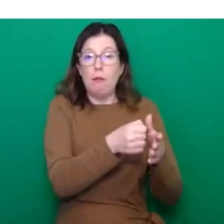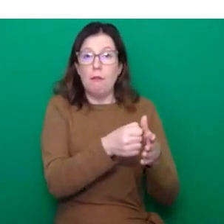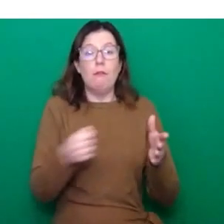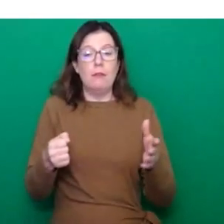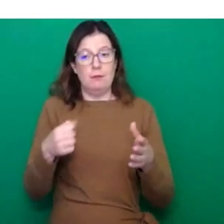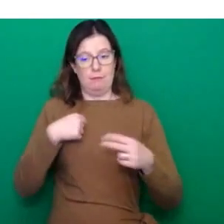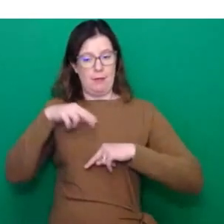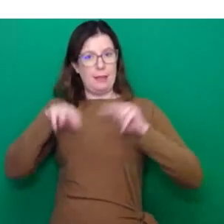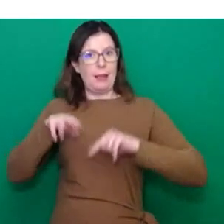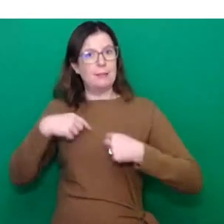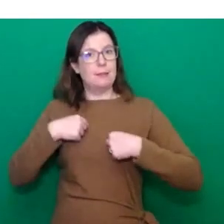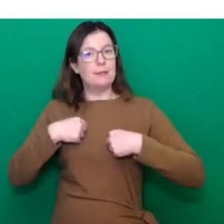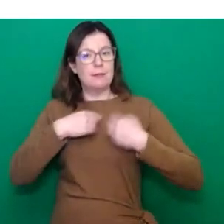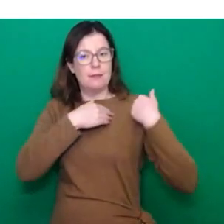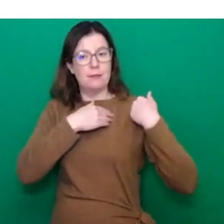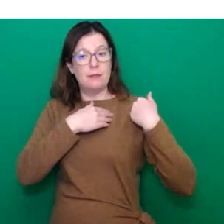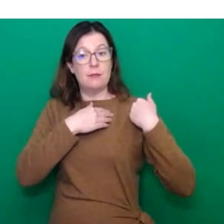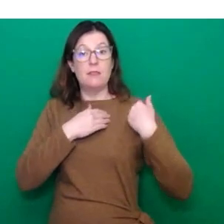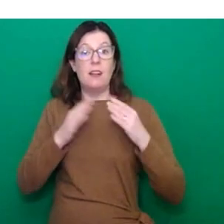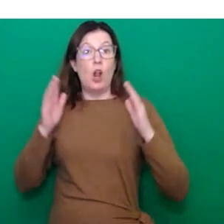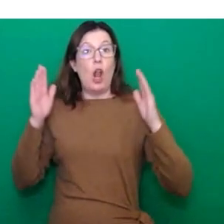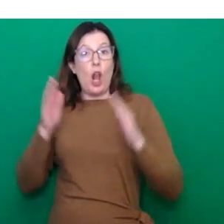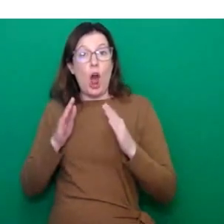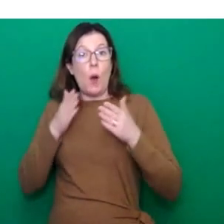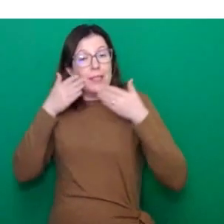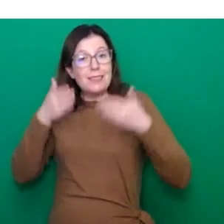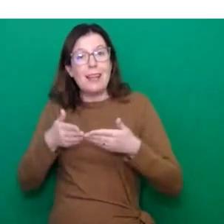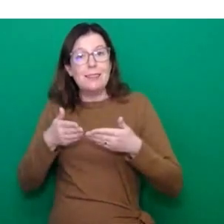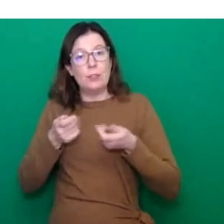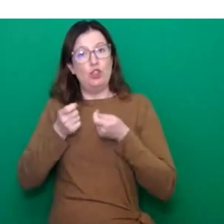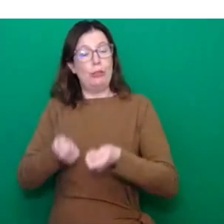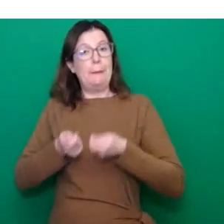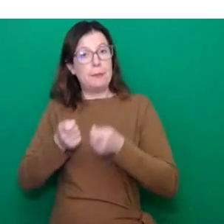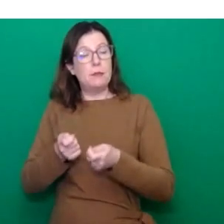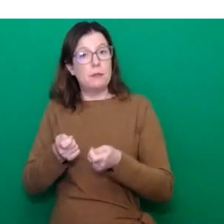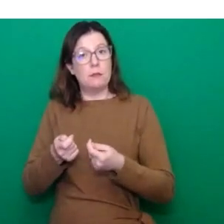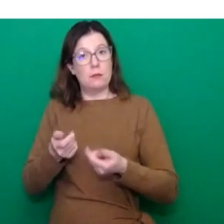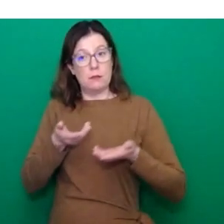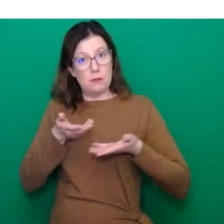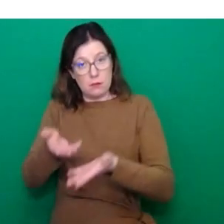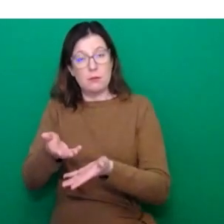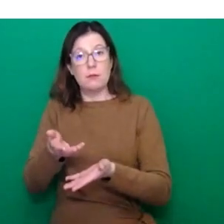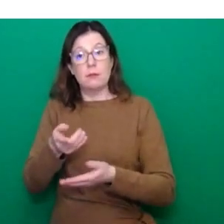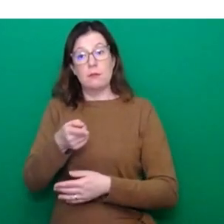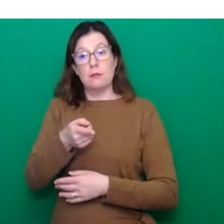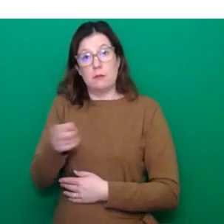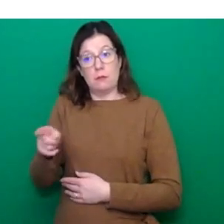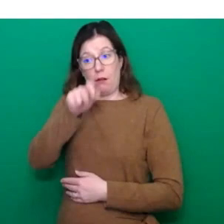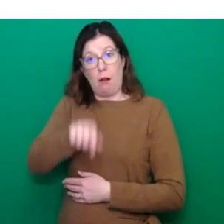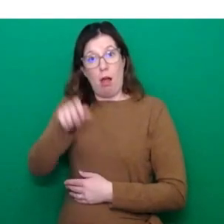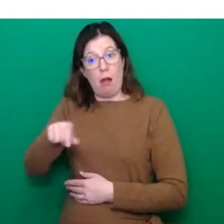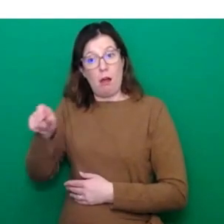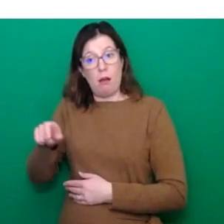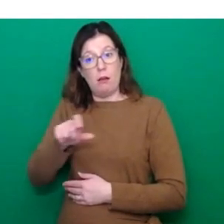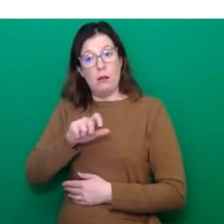would provide low intensity treatment for those clients. With those clients, again, they should be within that